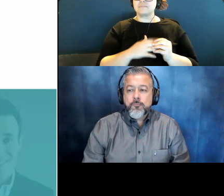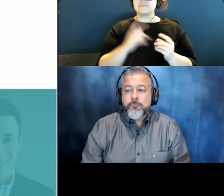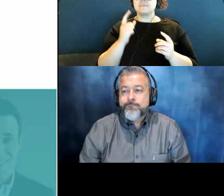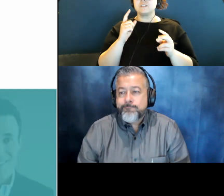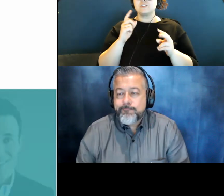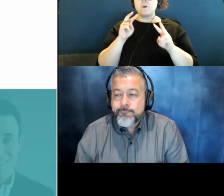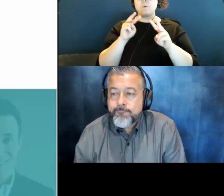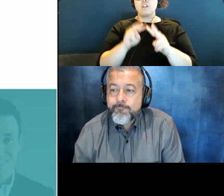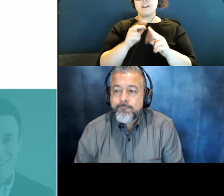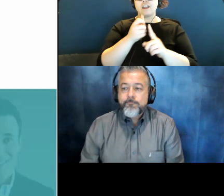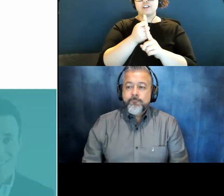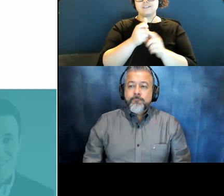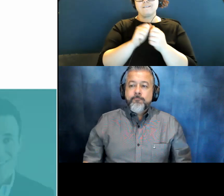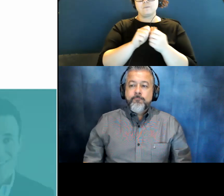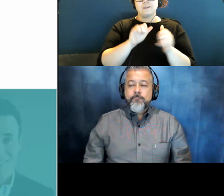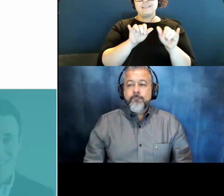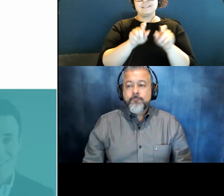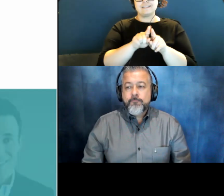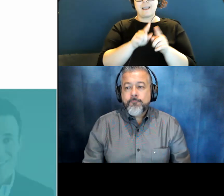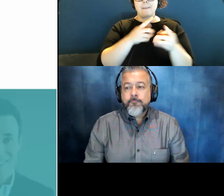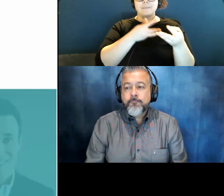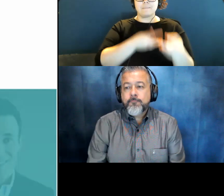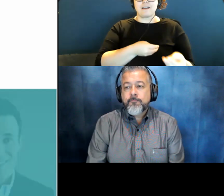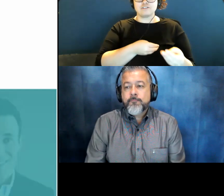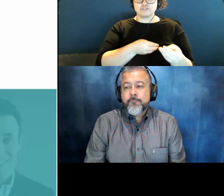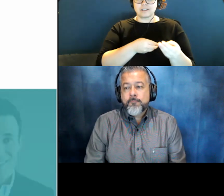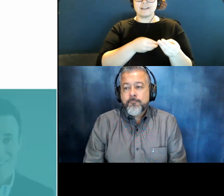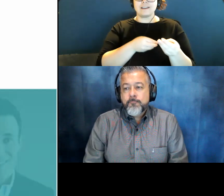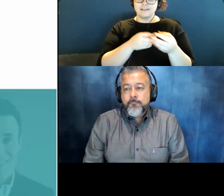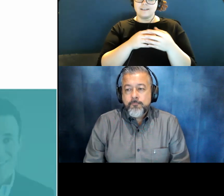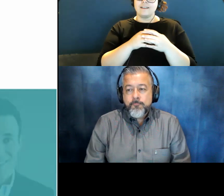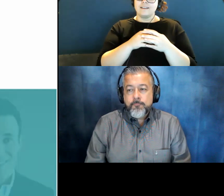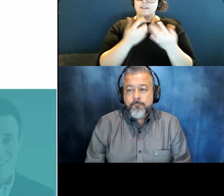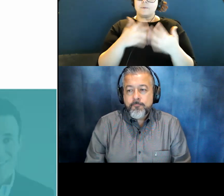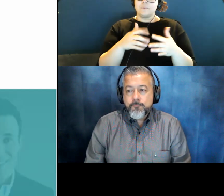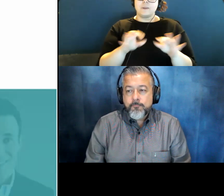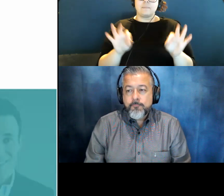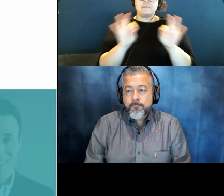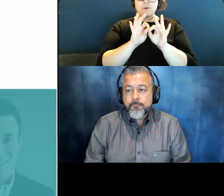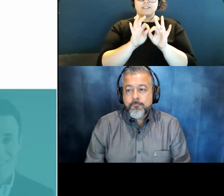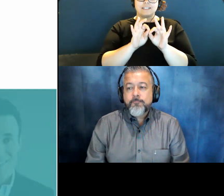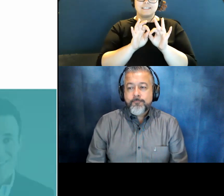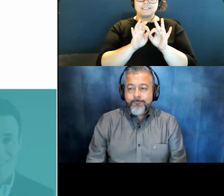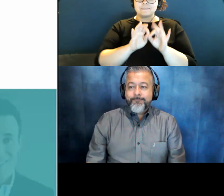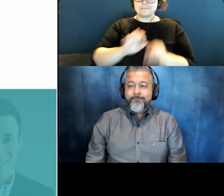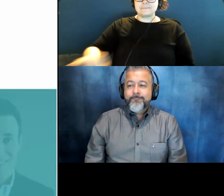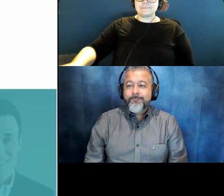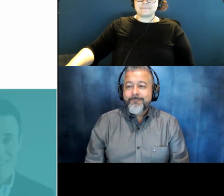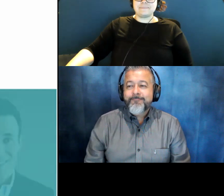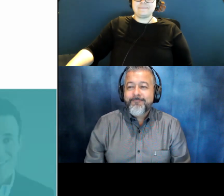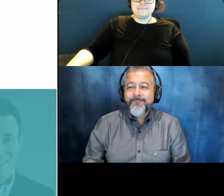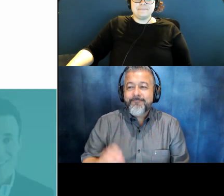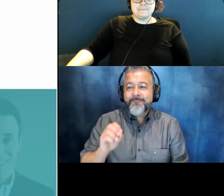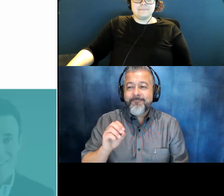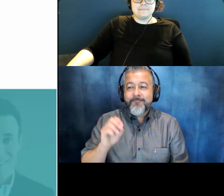same compassion that you share with all of your clients and patients, is hugely important. Excellent. Thank you for sharing